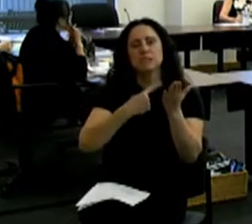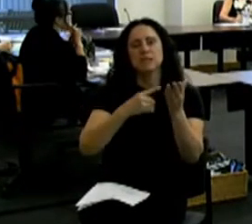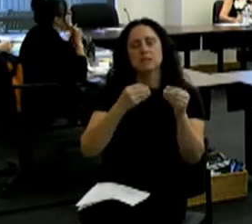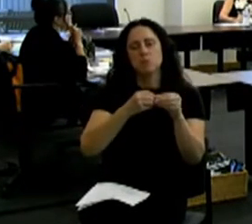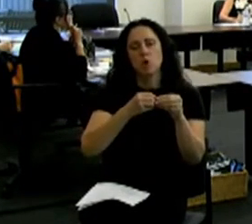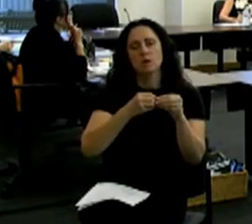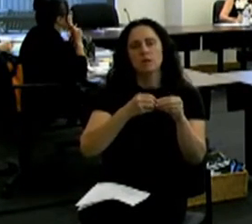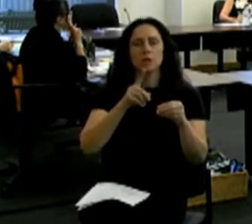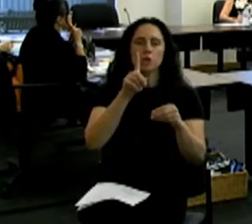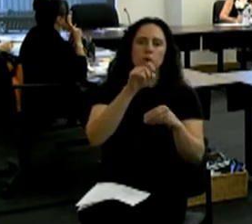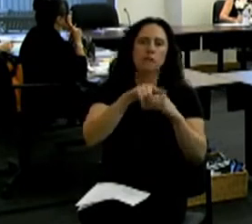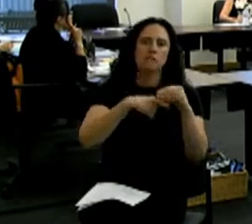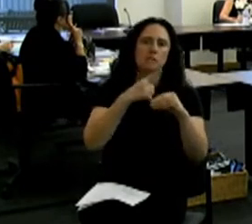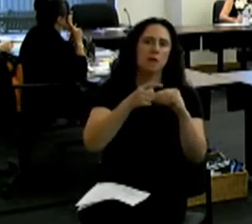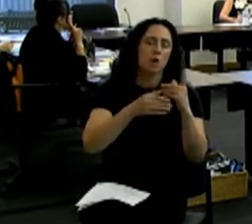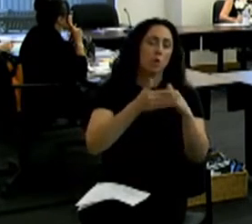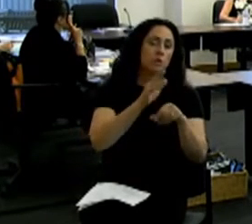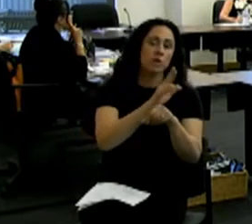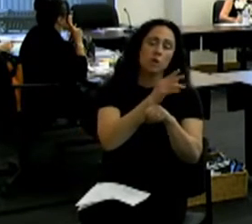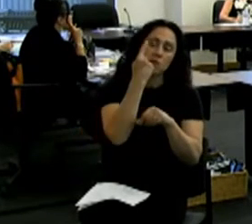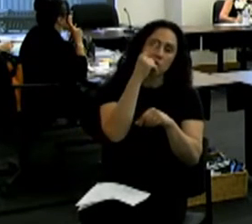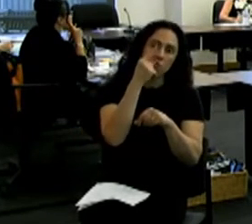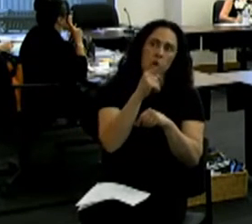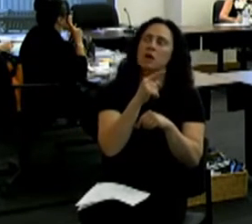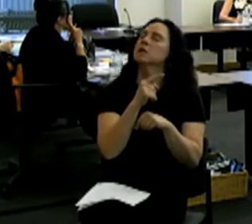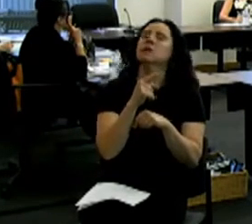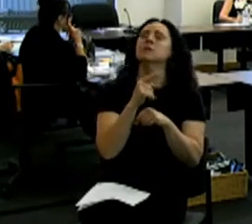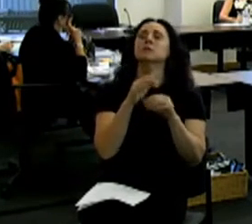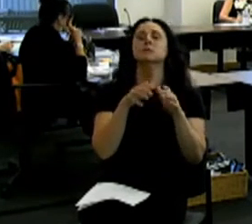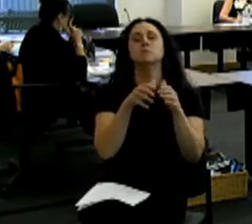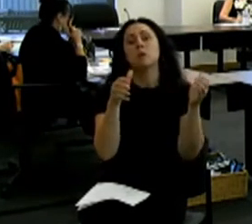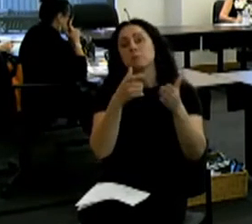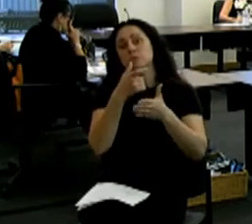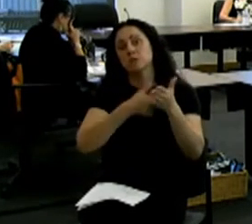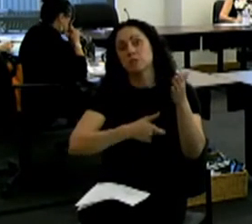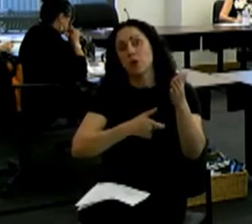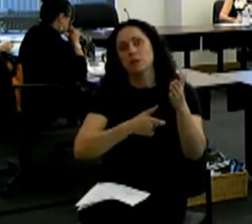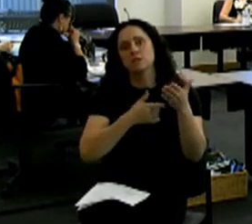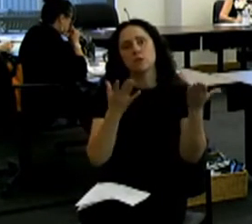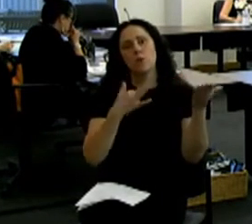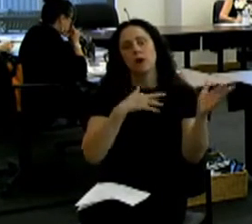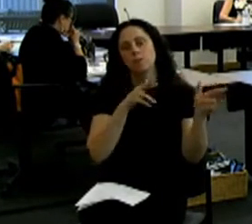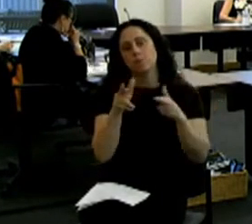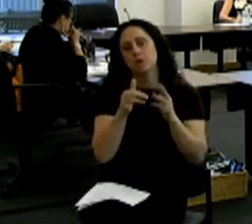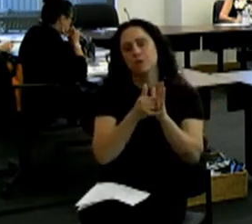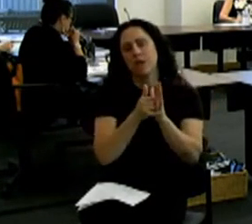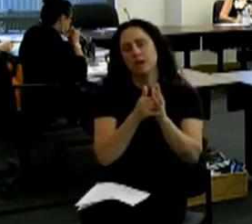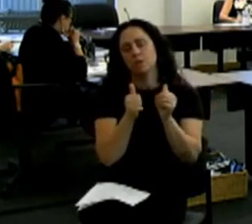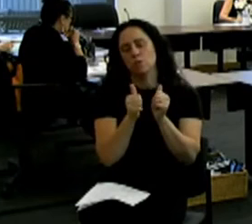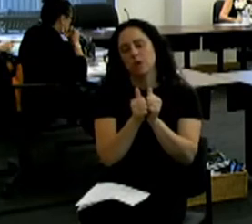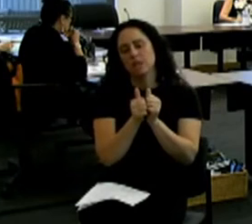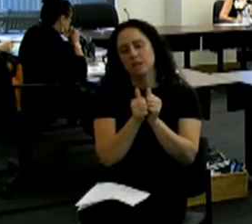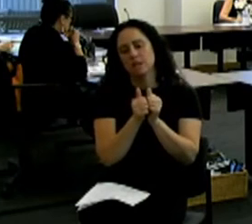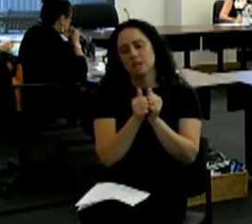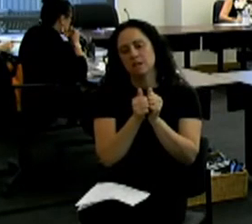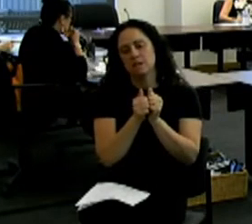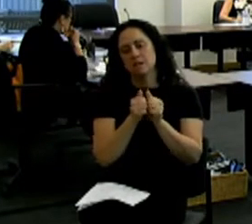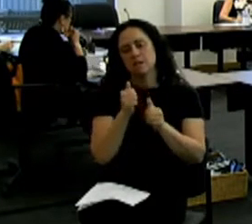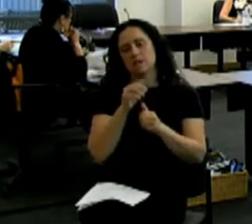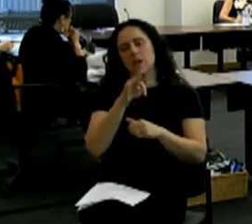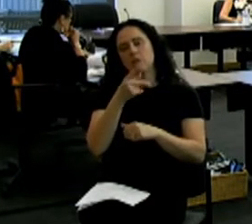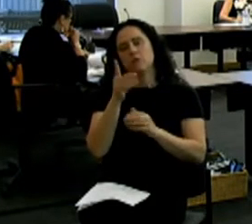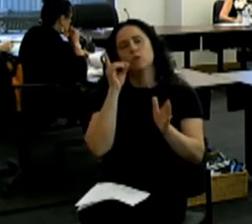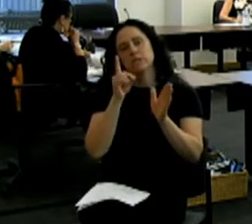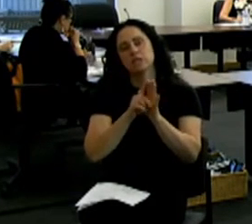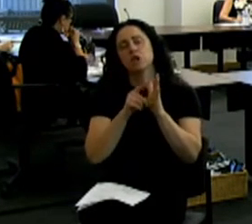questions on what do we use them for, how much do they cost, and so I've prepared that along with just, you know, a couple